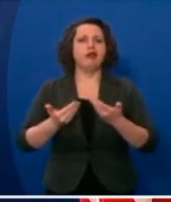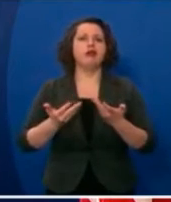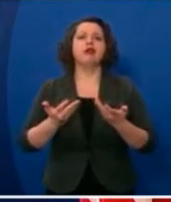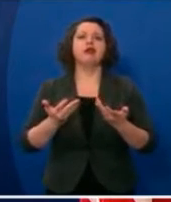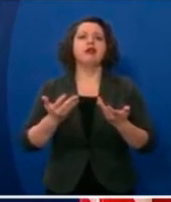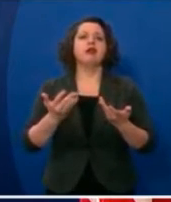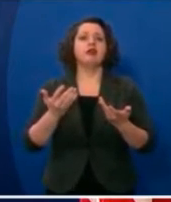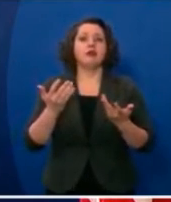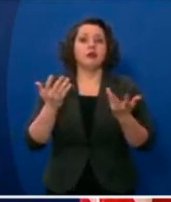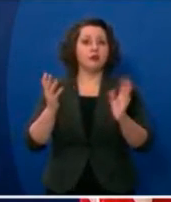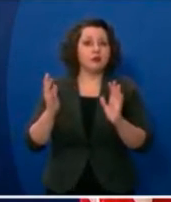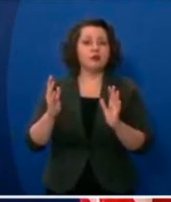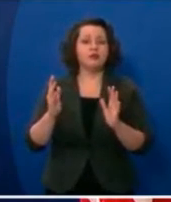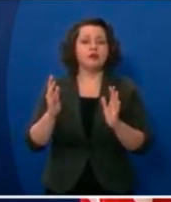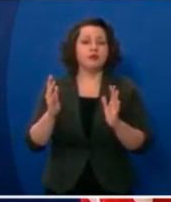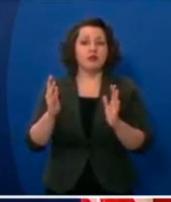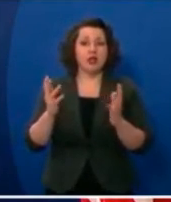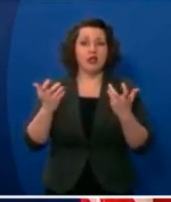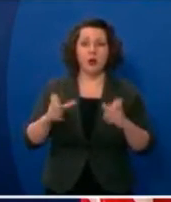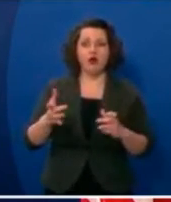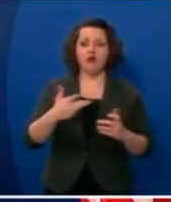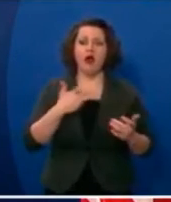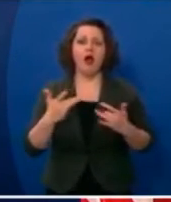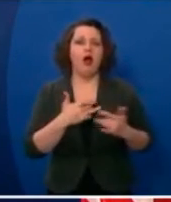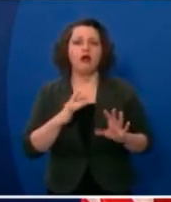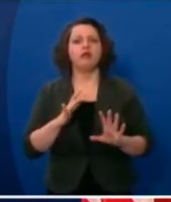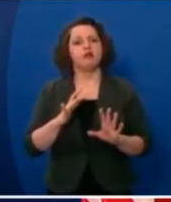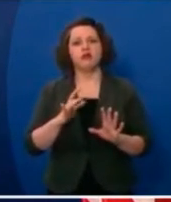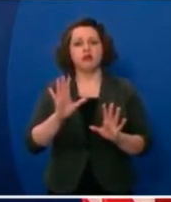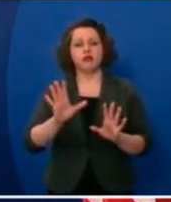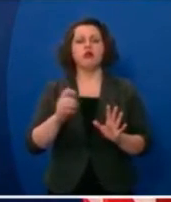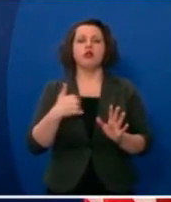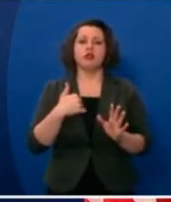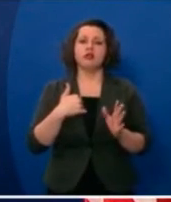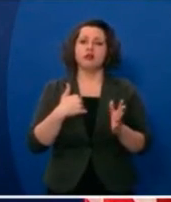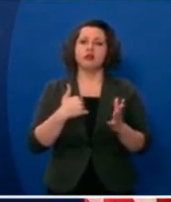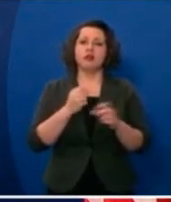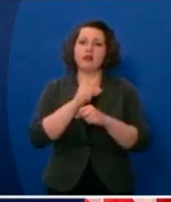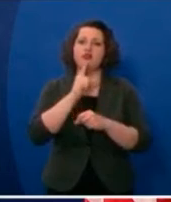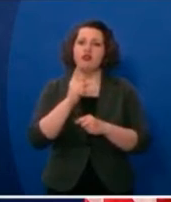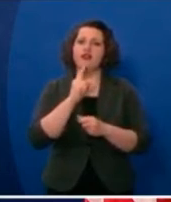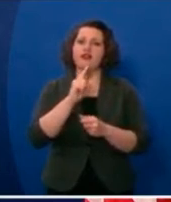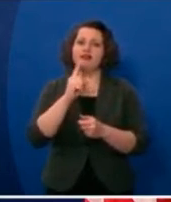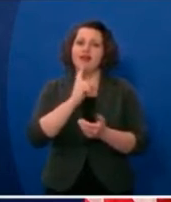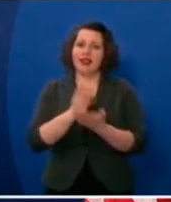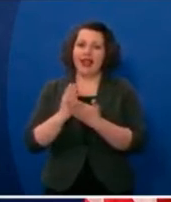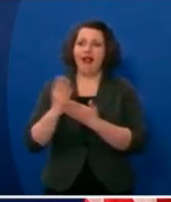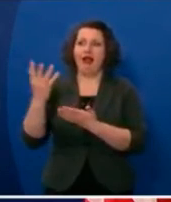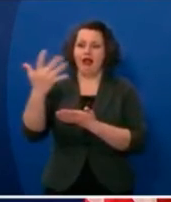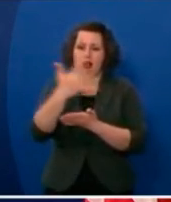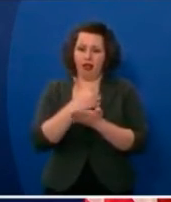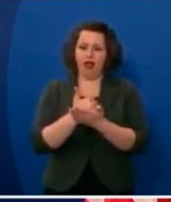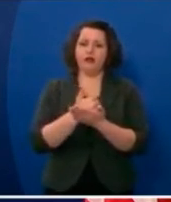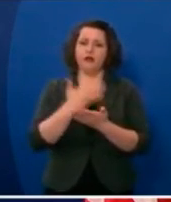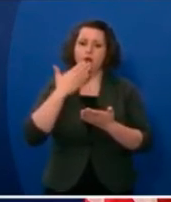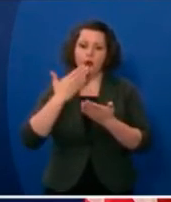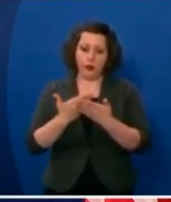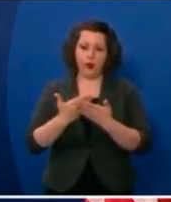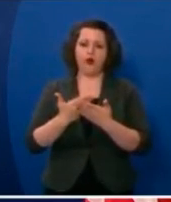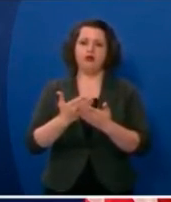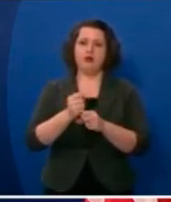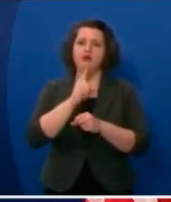lot of concern when we're not, when we shouldn't. So we just want to make sure that the data that we're collecting is good and sound, and it is. And I've got an epi